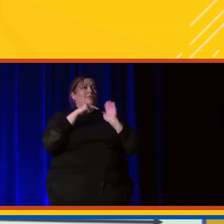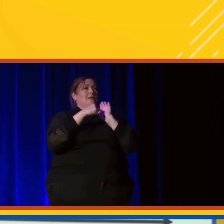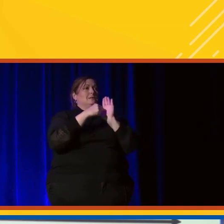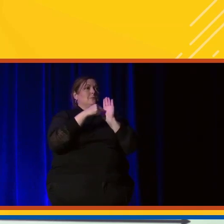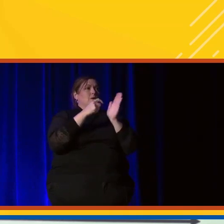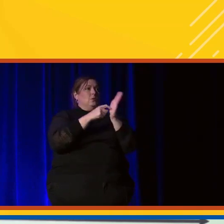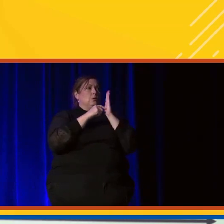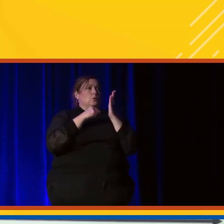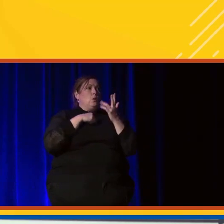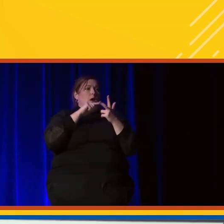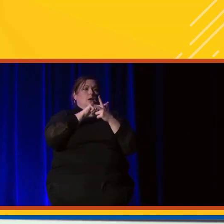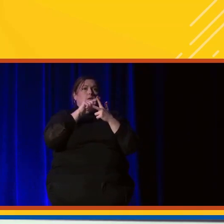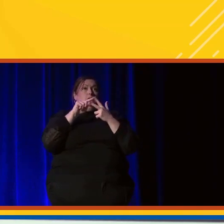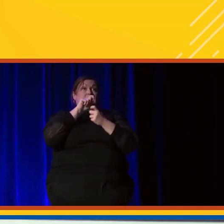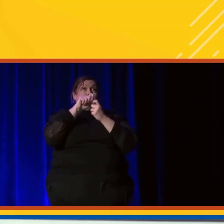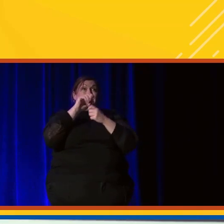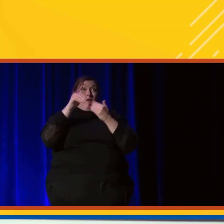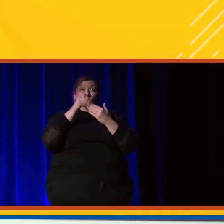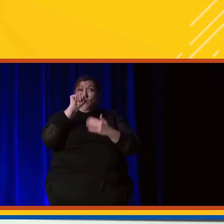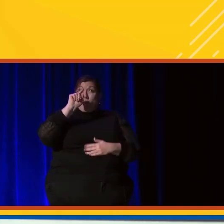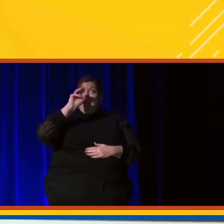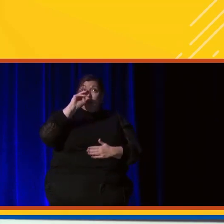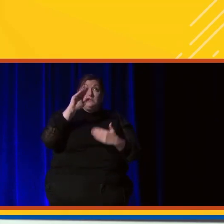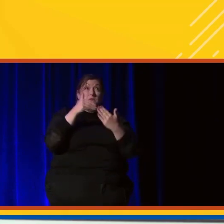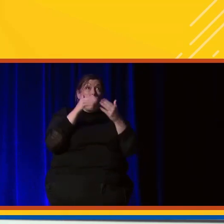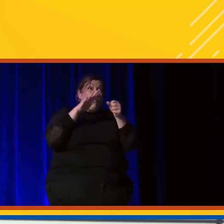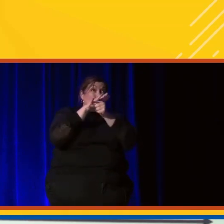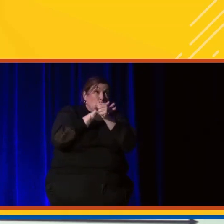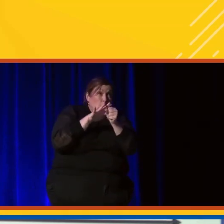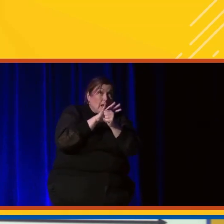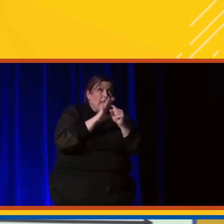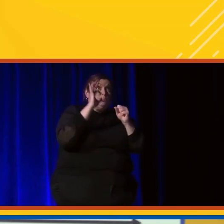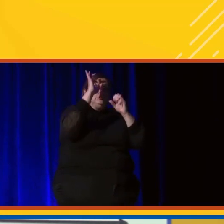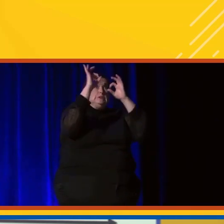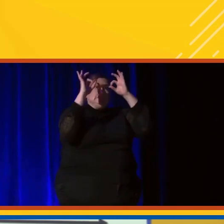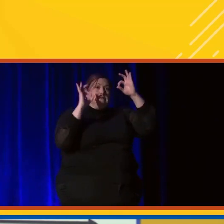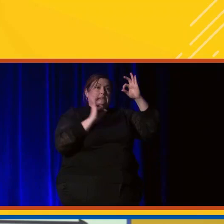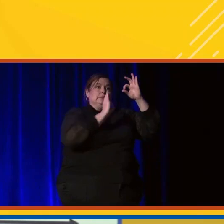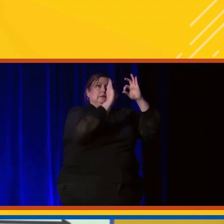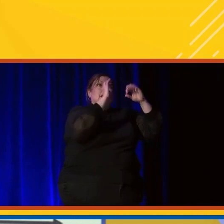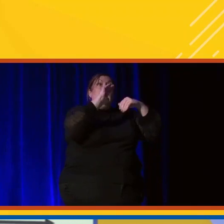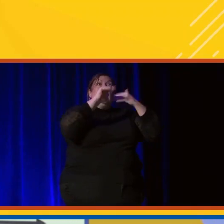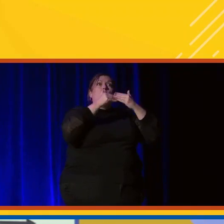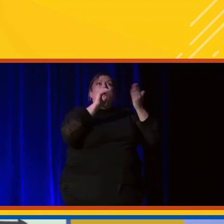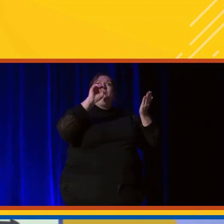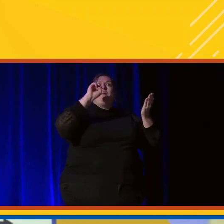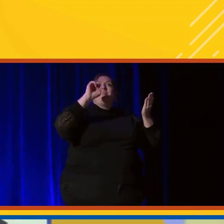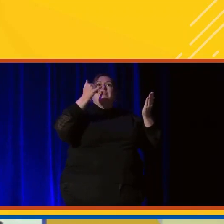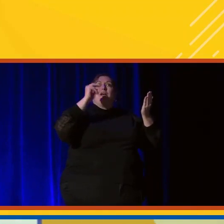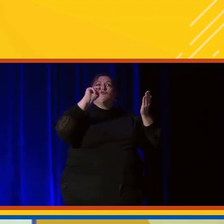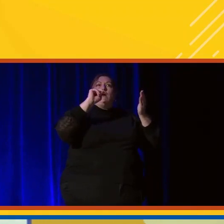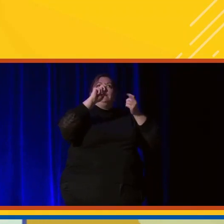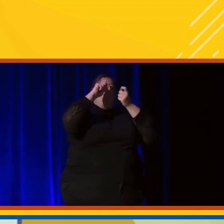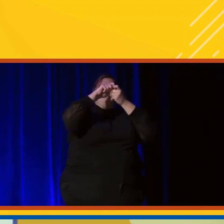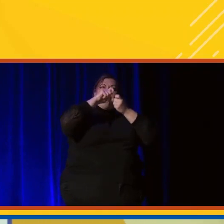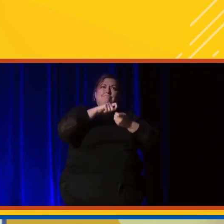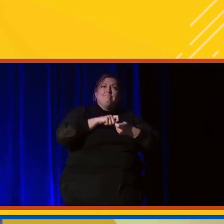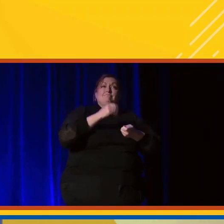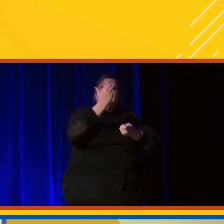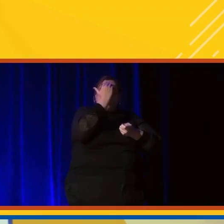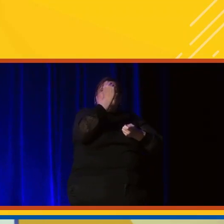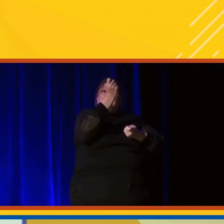that you specify all of the atoms, all of their locations, and all of the electronic detail. Basically, in order to